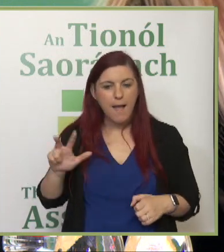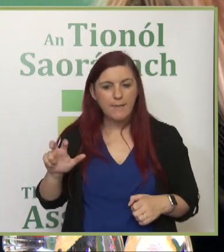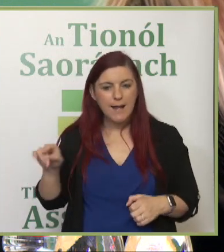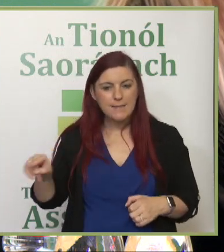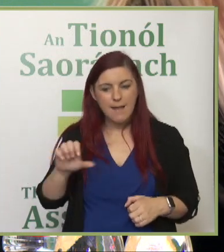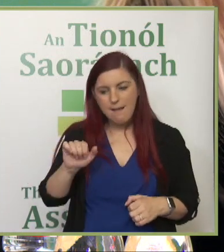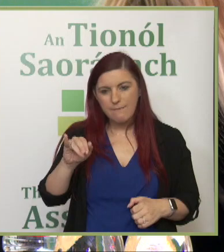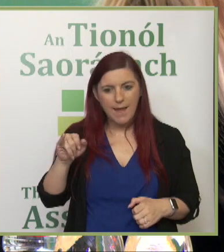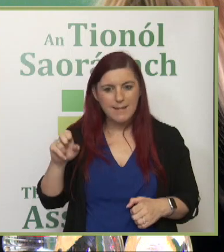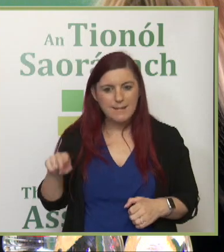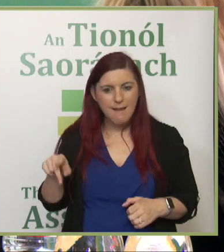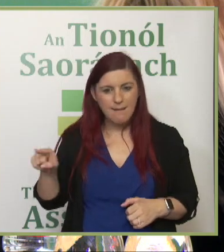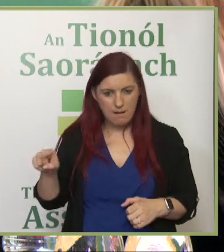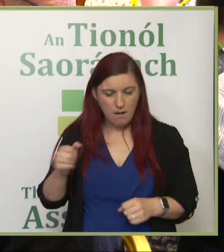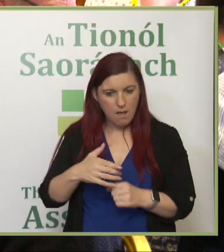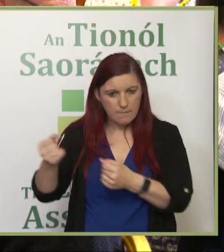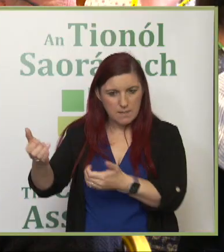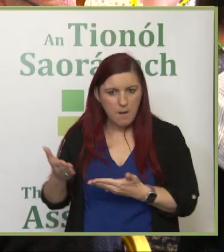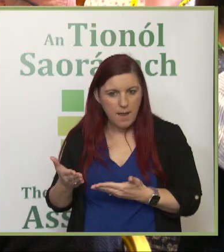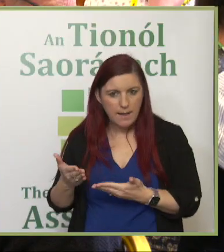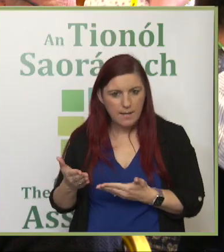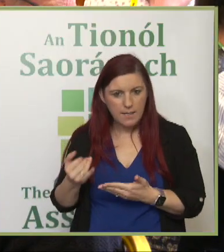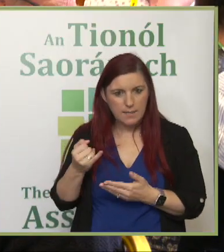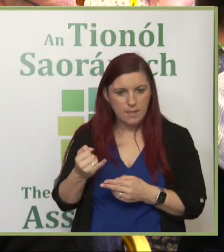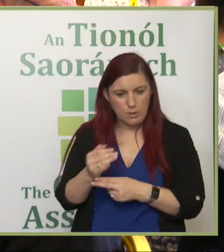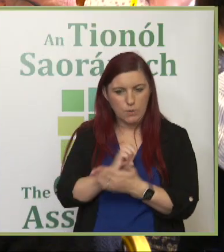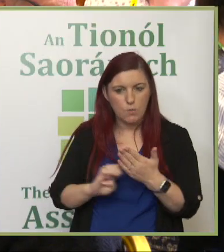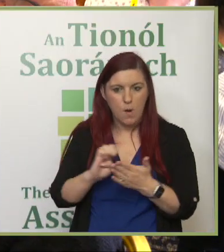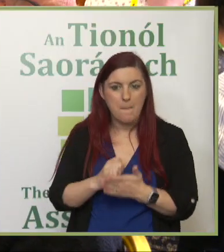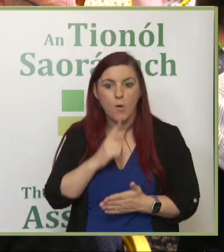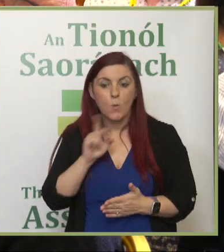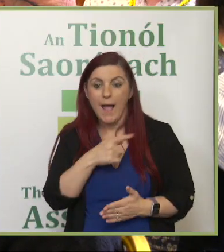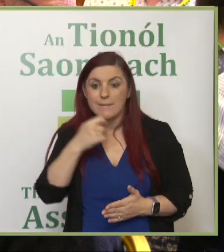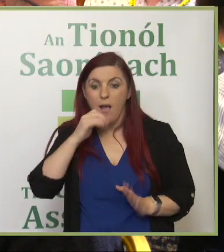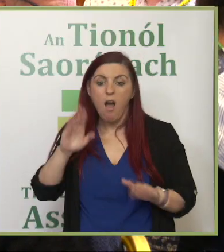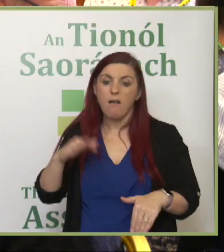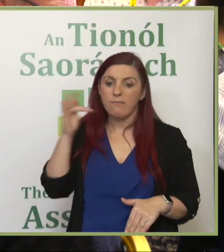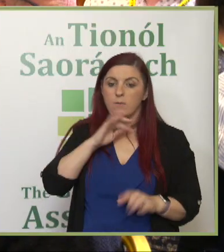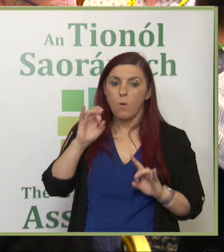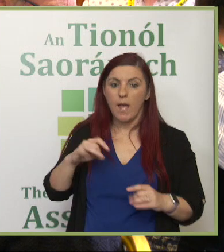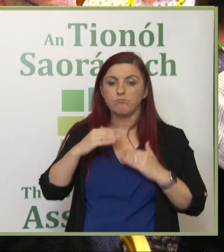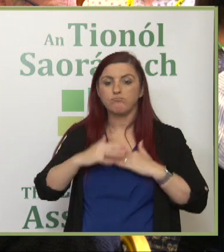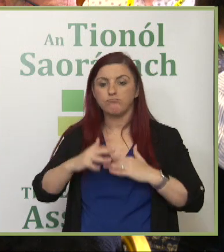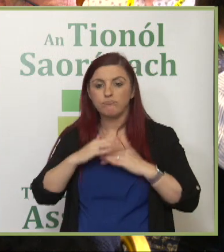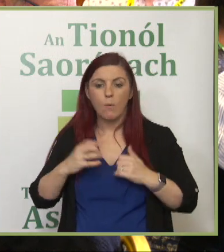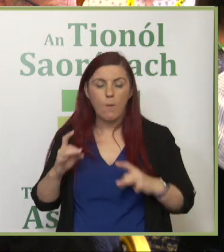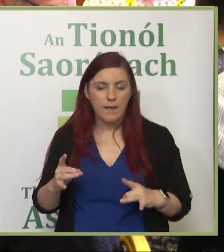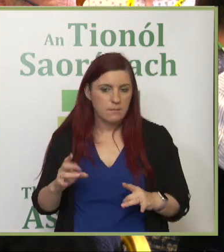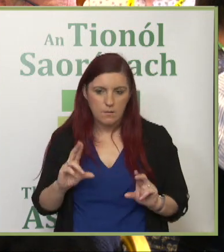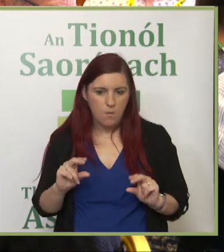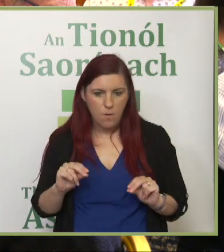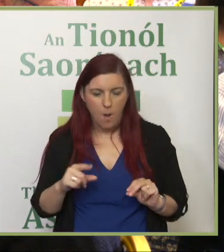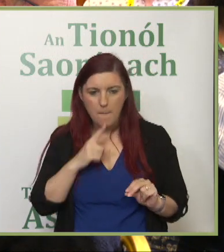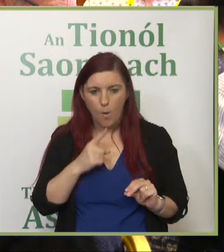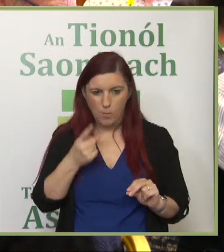moment. We don't know. So I certainly would say it's something we can't be complacent about for the future. But we're certainly seeing it in terms of synthetics becoming